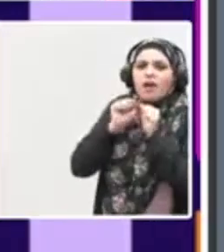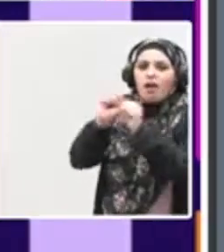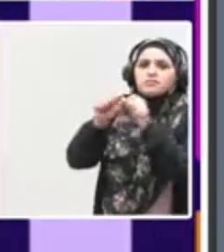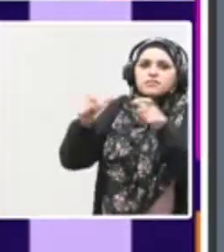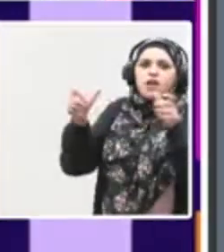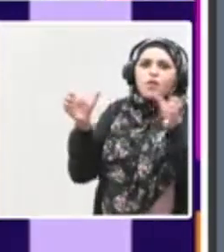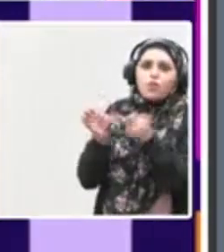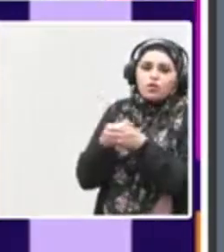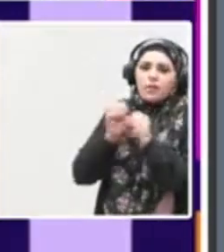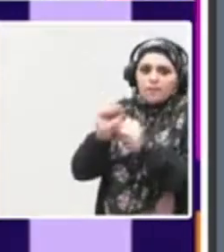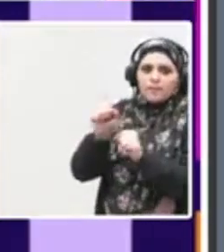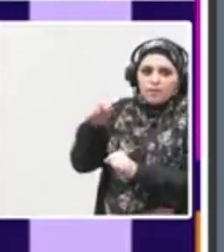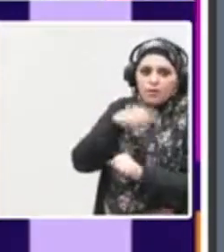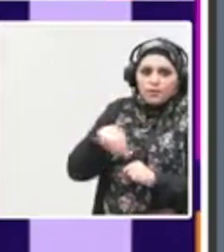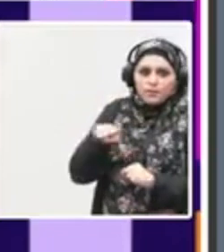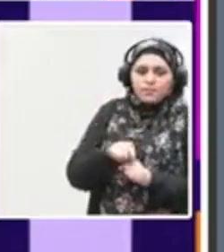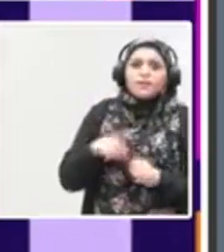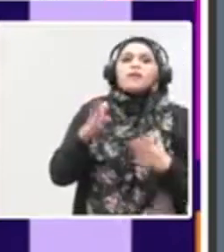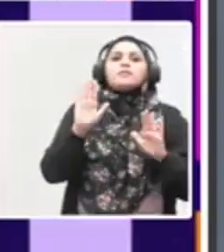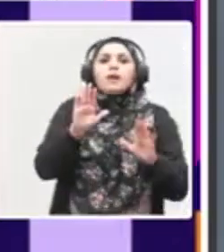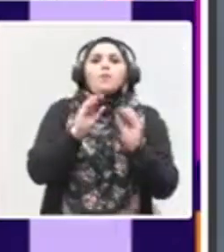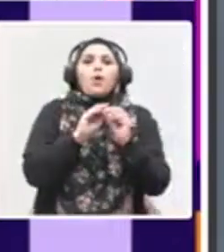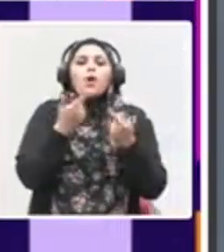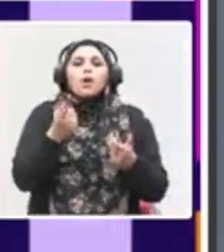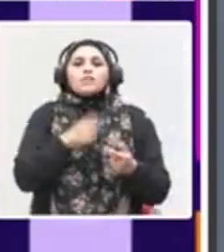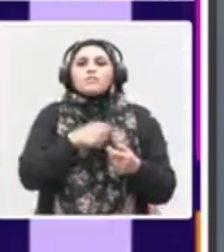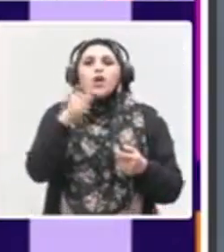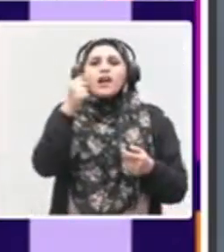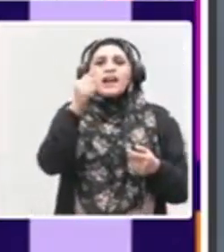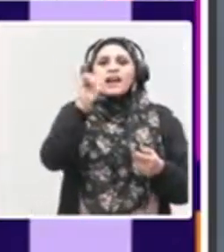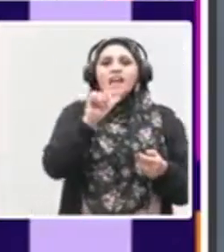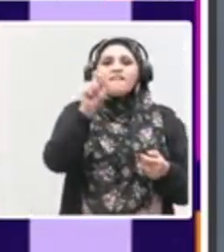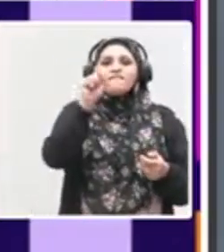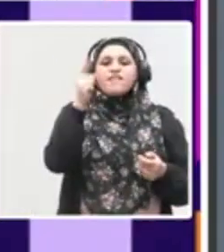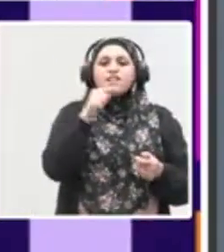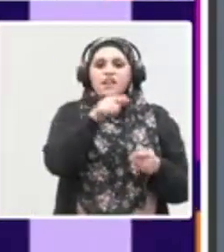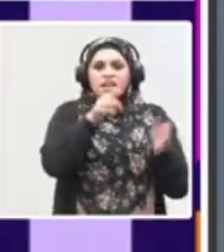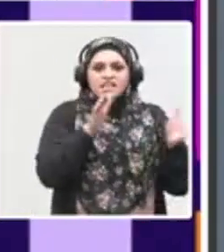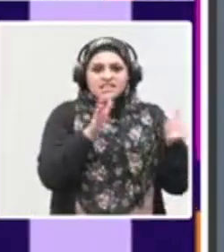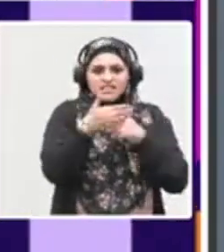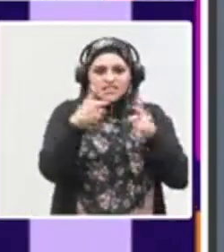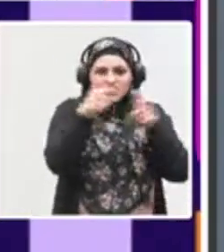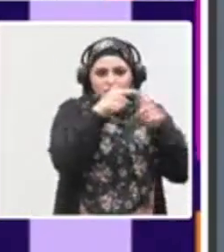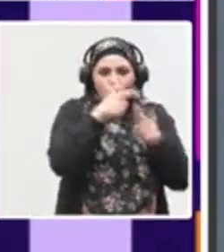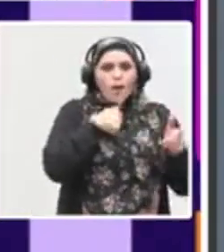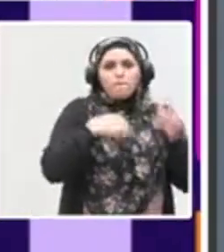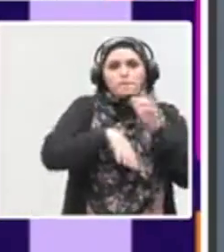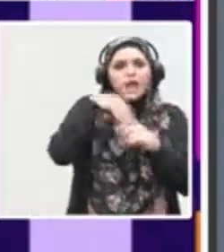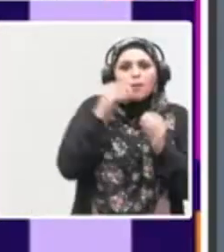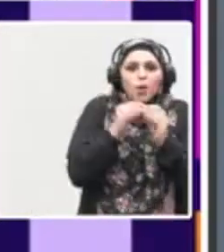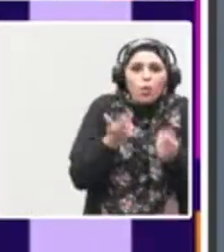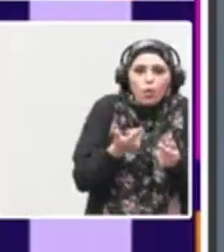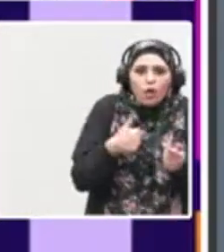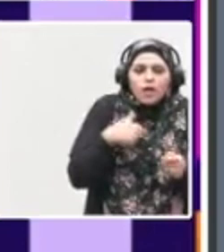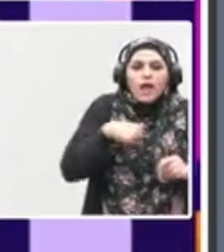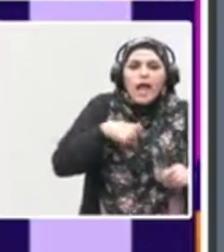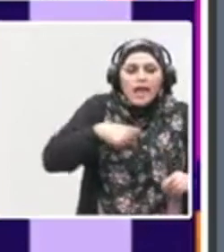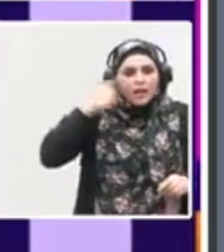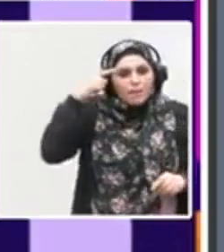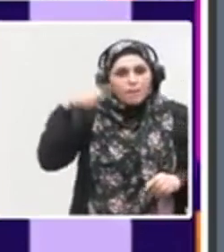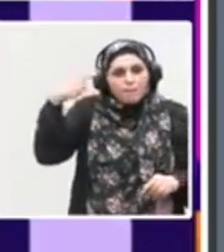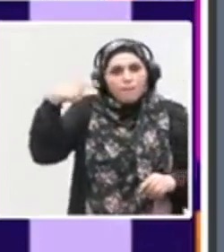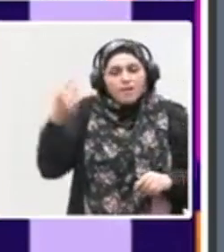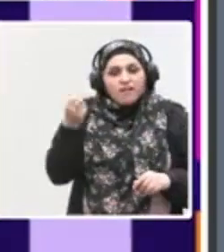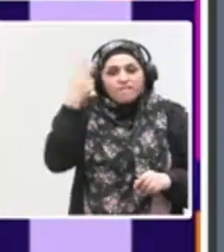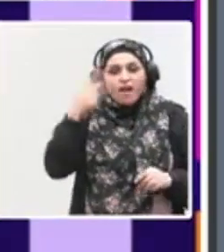What is Upriver Studios trying to do from an impact perspective? They're thinking about environmental sustainability, but they're very much thinking